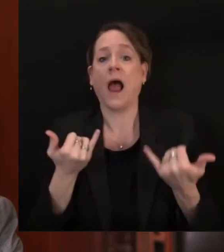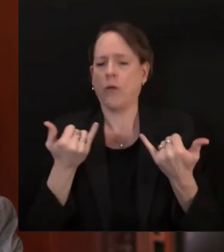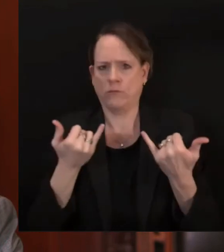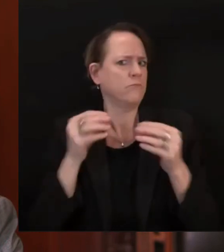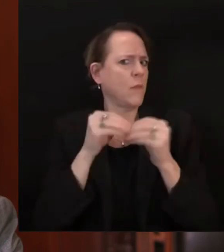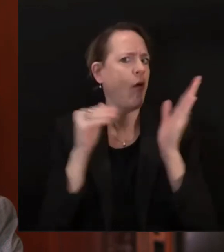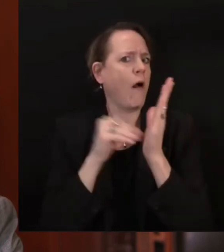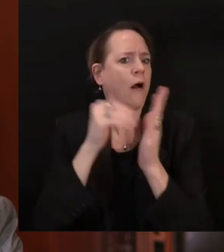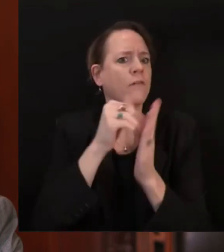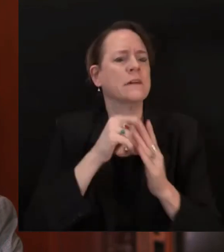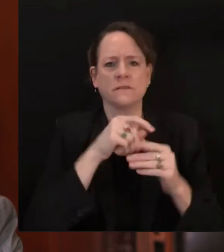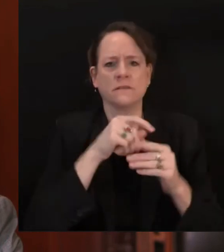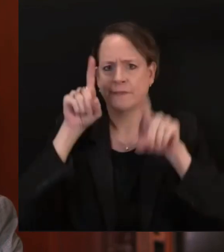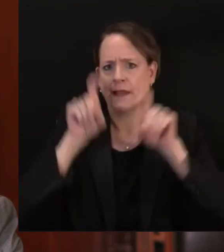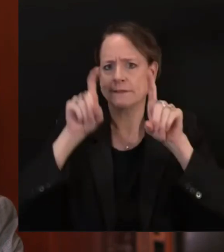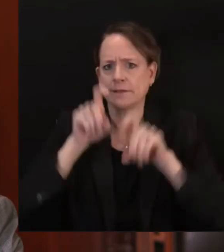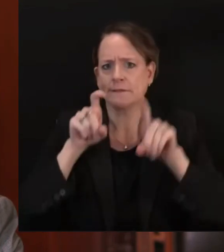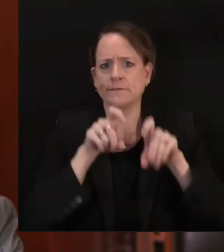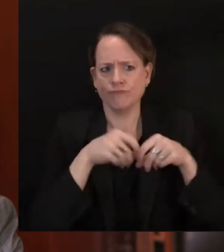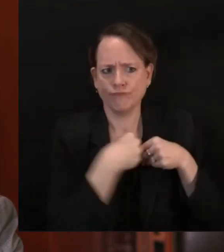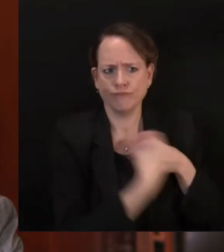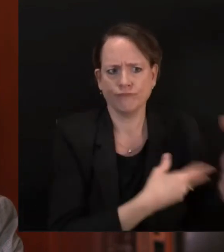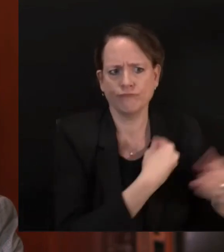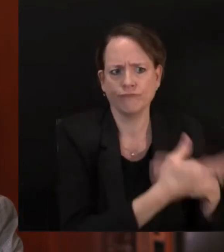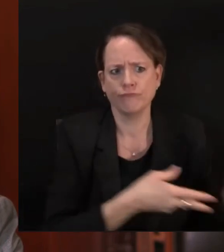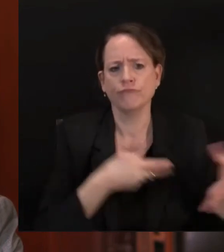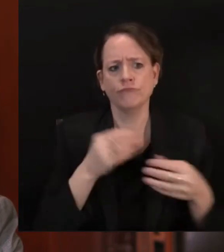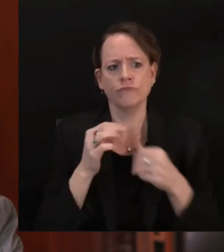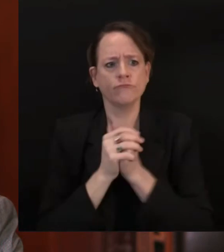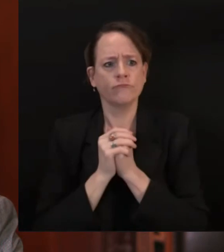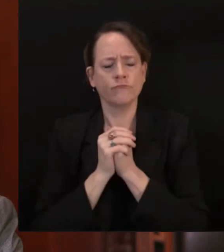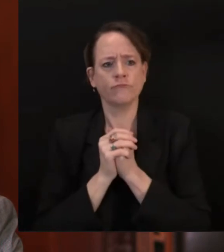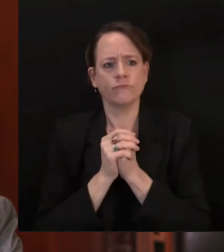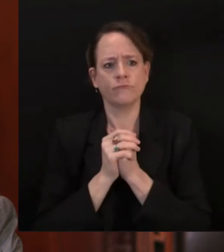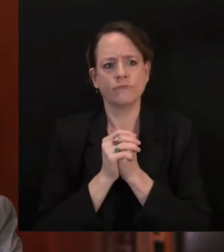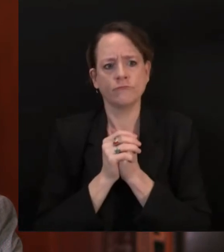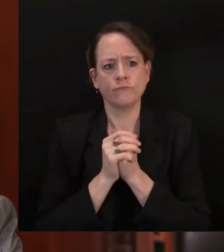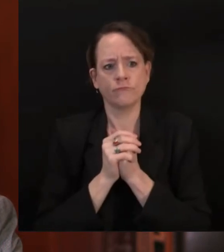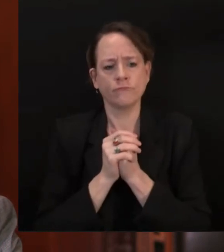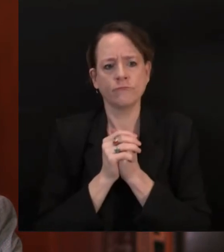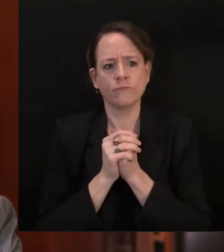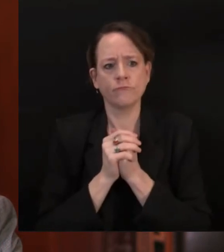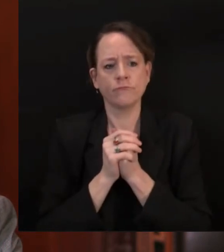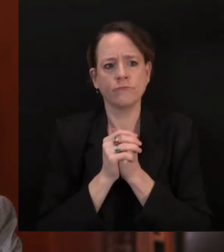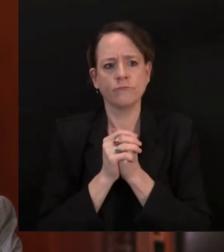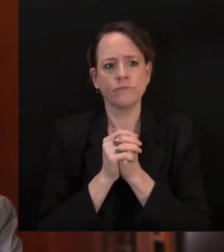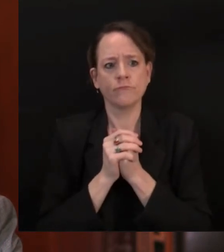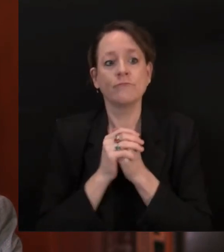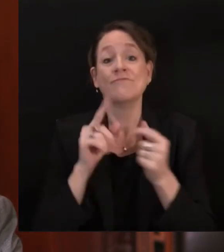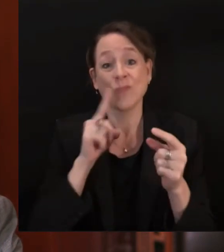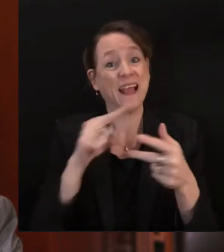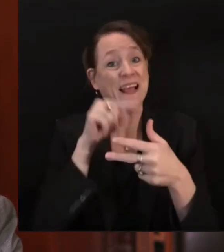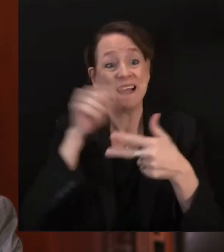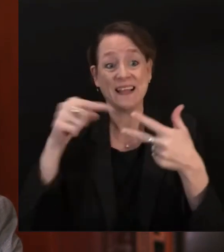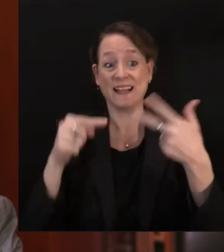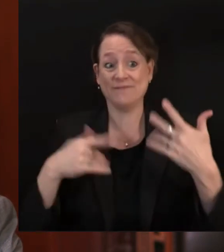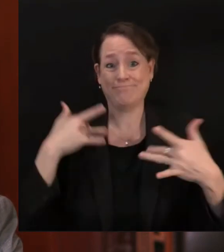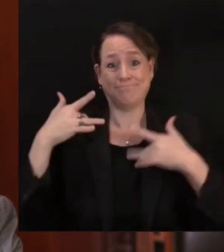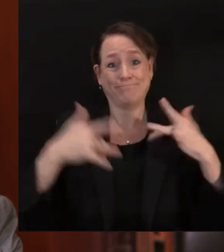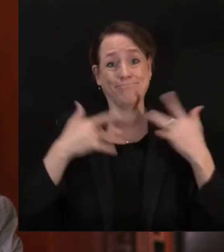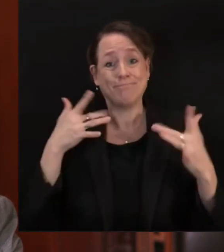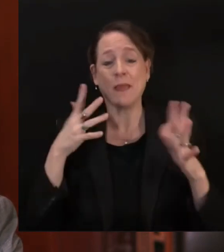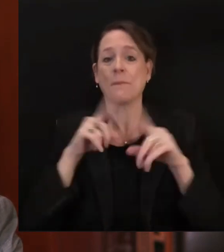continue the strategies we know can and will help stop the spread of our state in our state, especially with the holidays upon